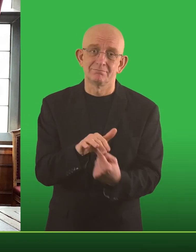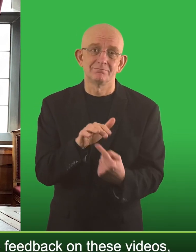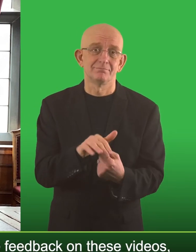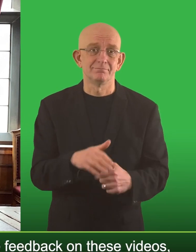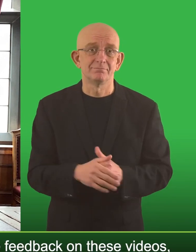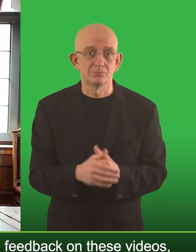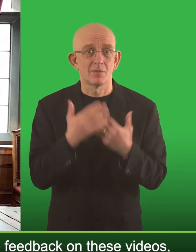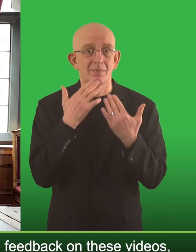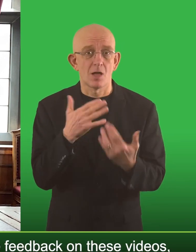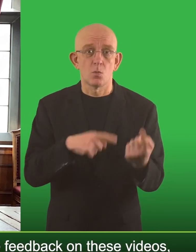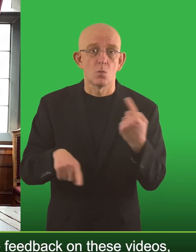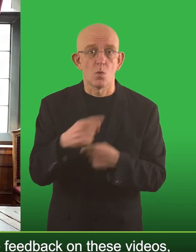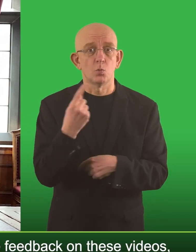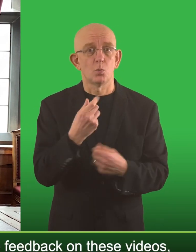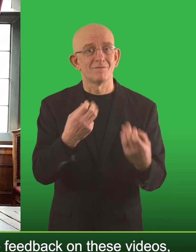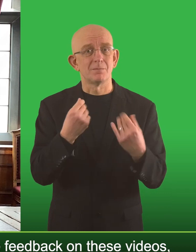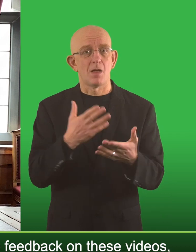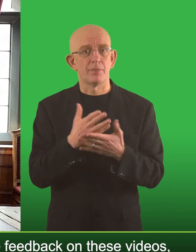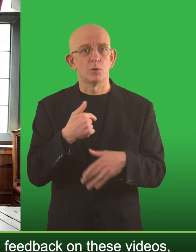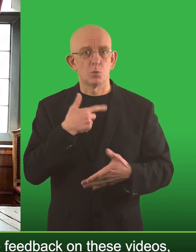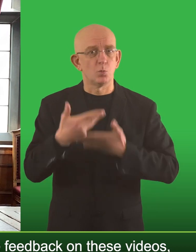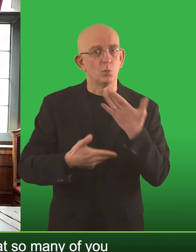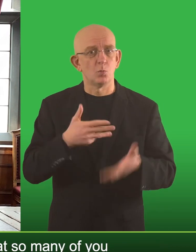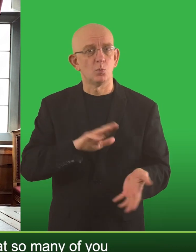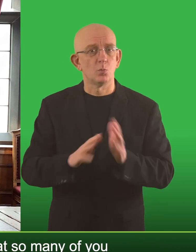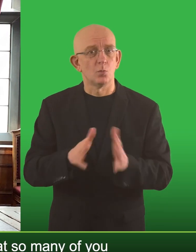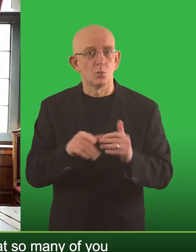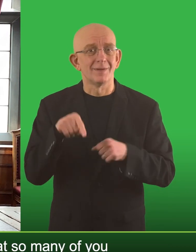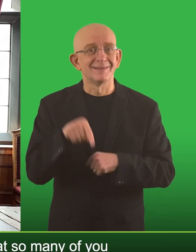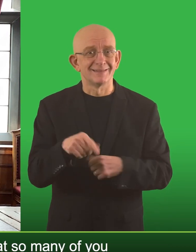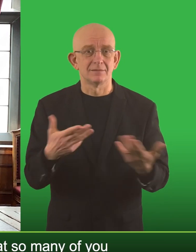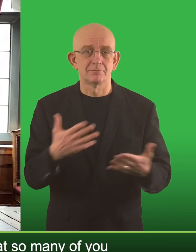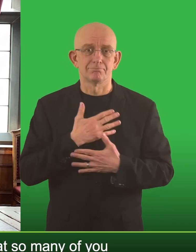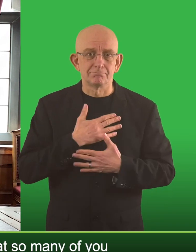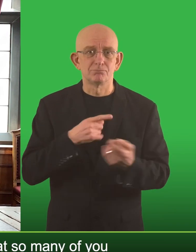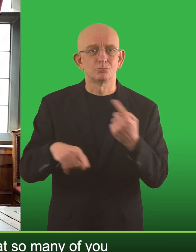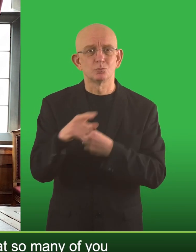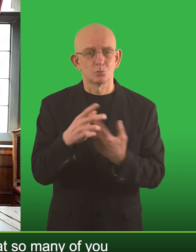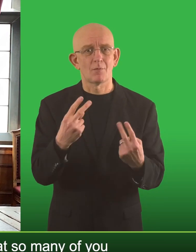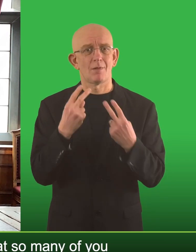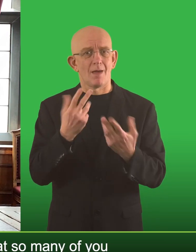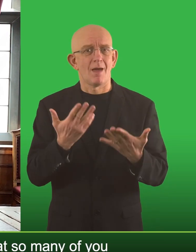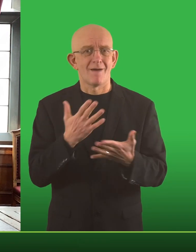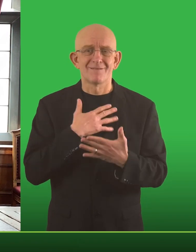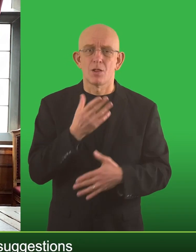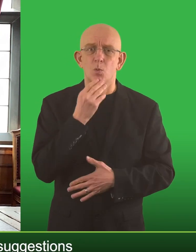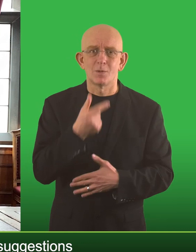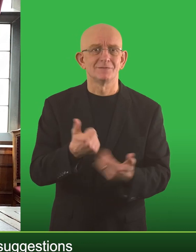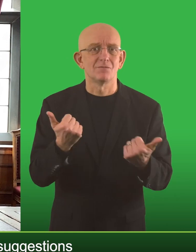matter. And finally, thanks to everyone who gave feedback on these videos. It's kind of humbling to think that so many of you have found them quite